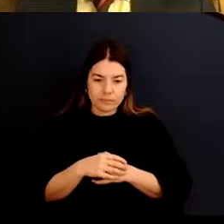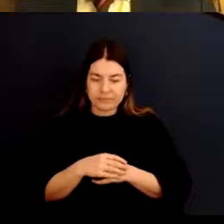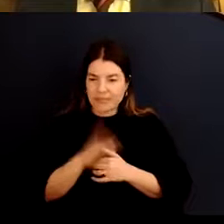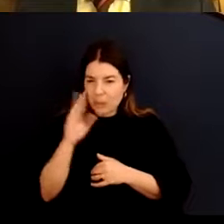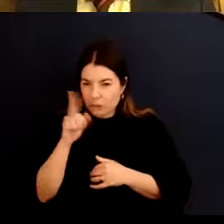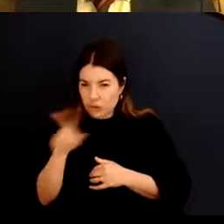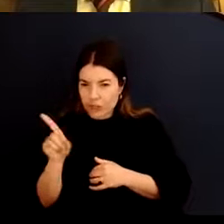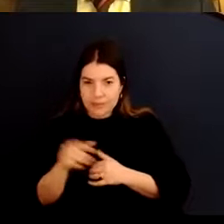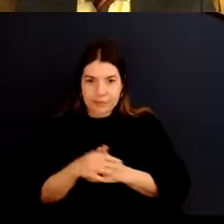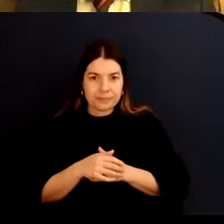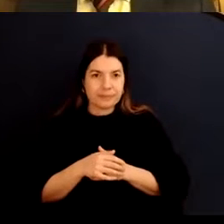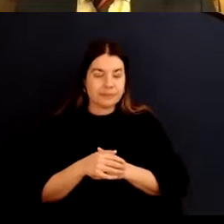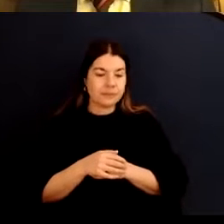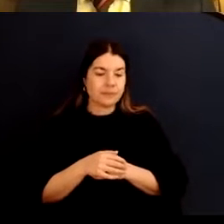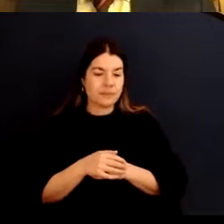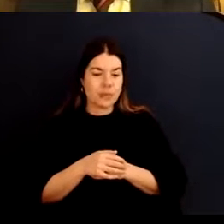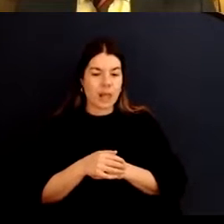I'll check Okay. right now.